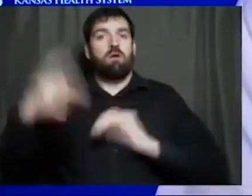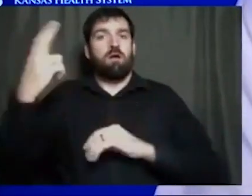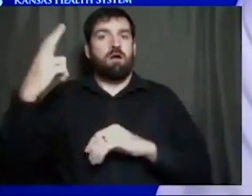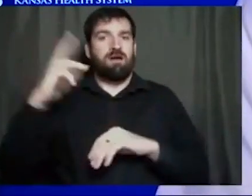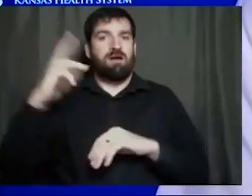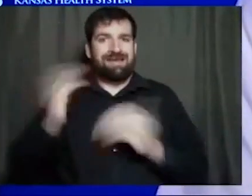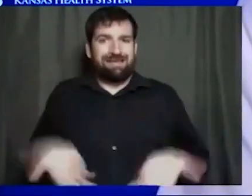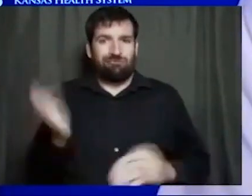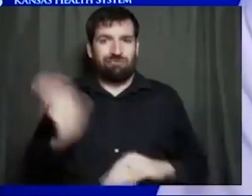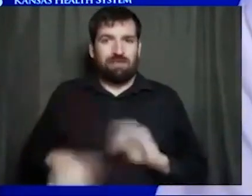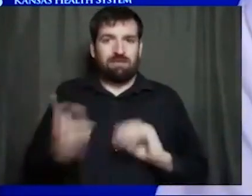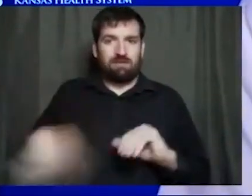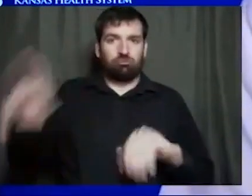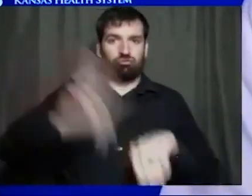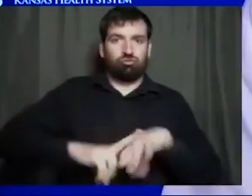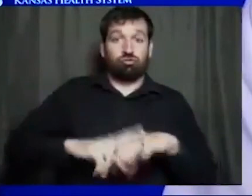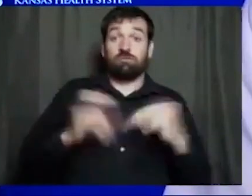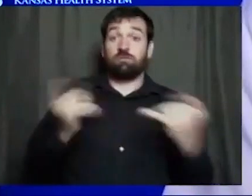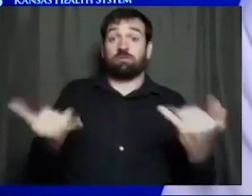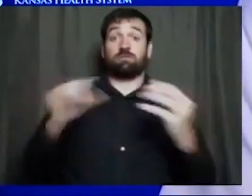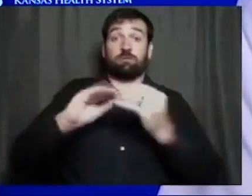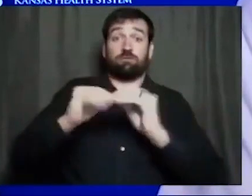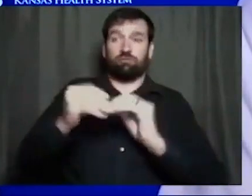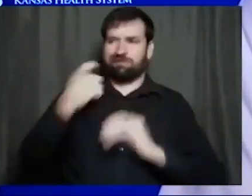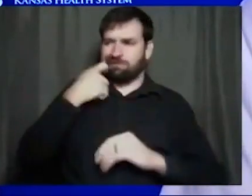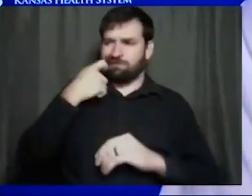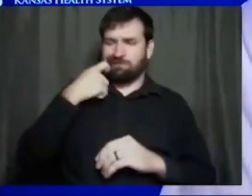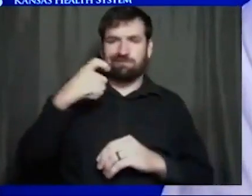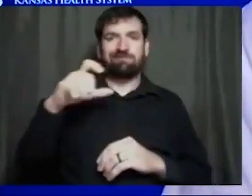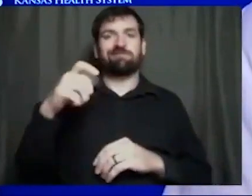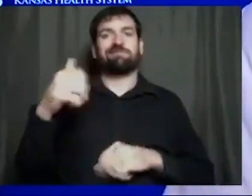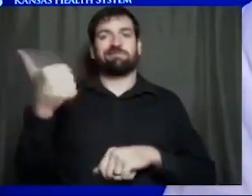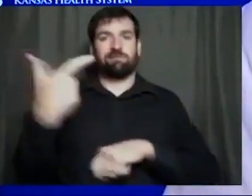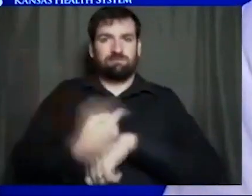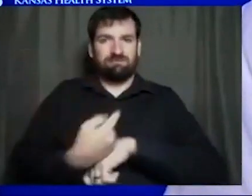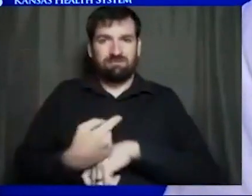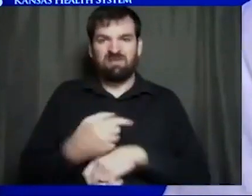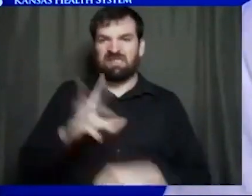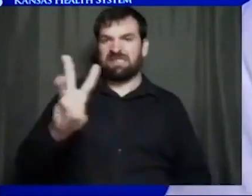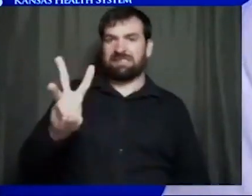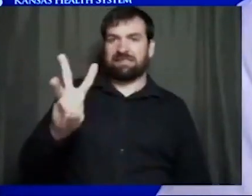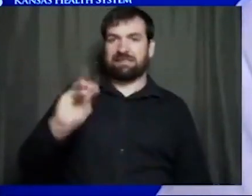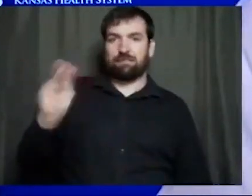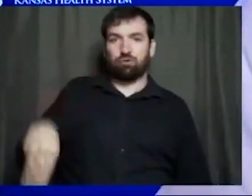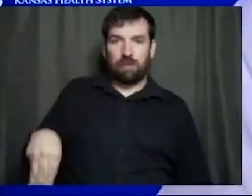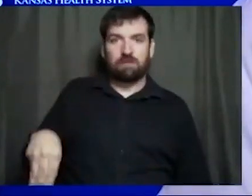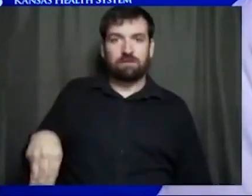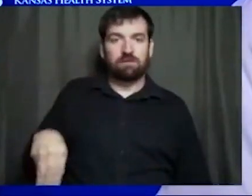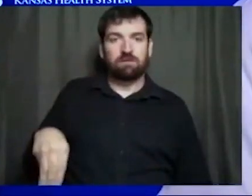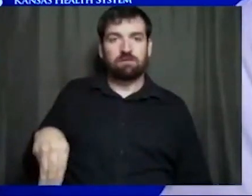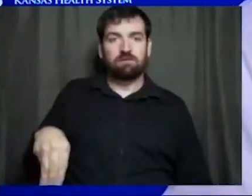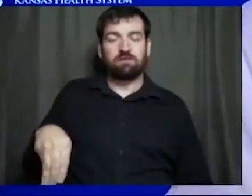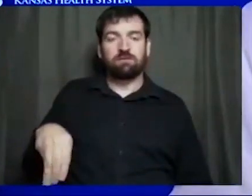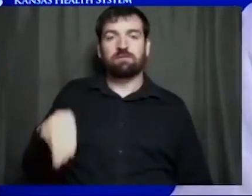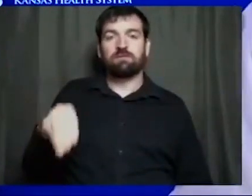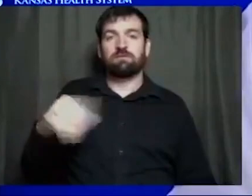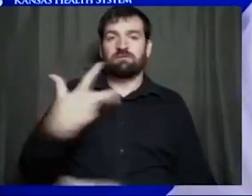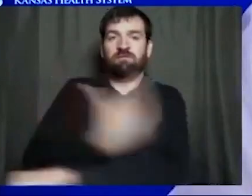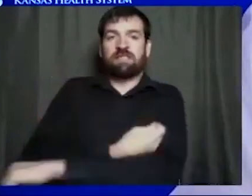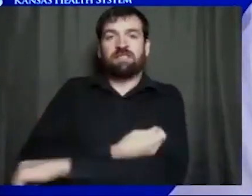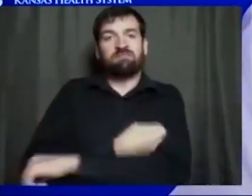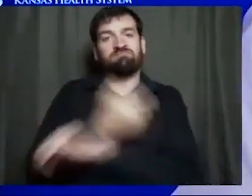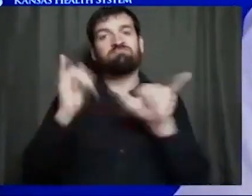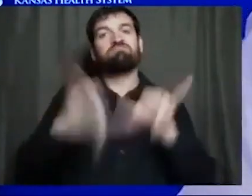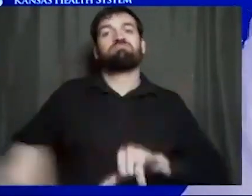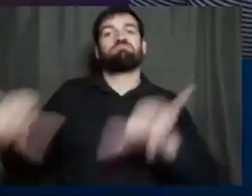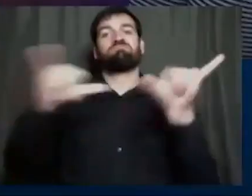numbers from the other day and today, again, with just 6% of active infections vaccinated, is consistent with the rest of the United States is seeing